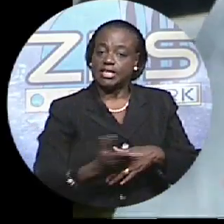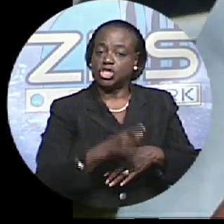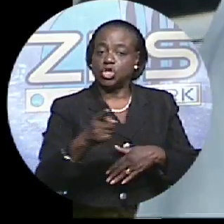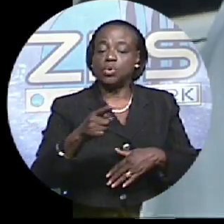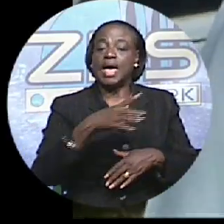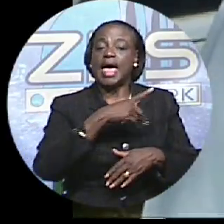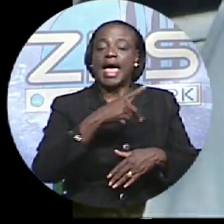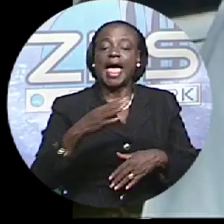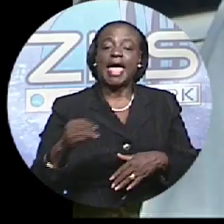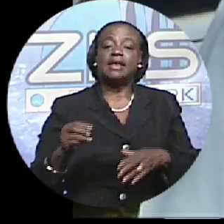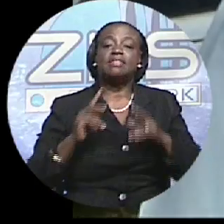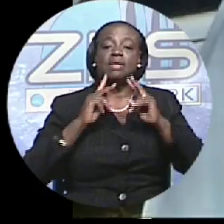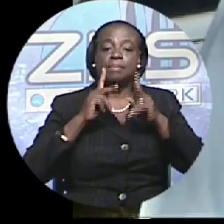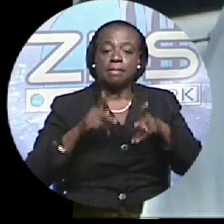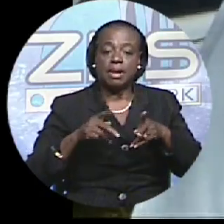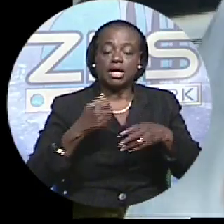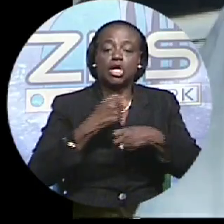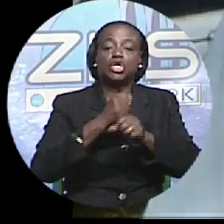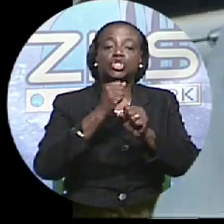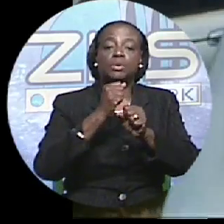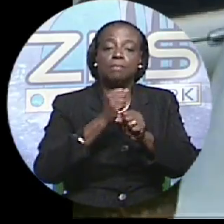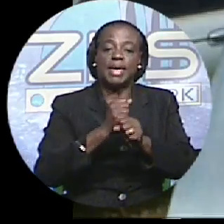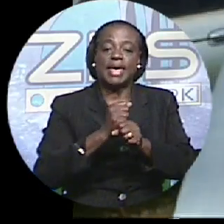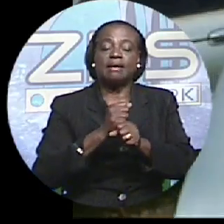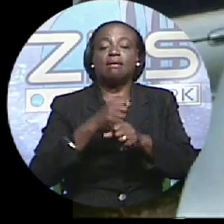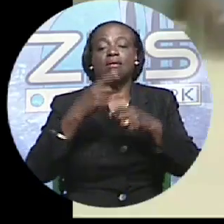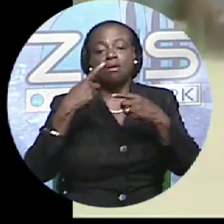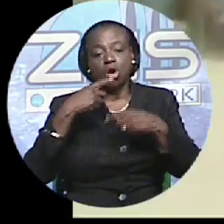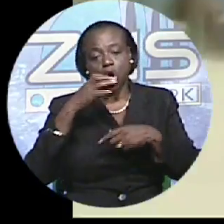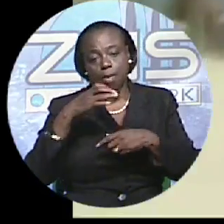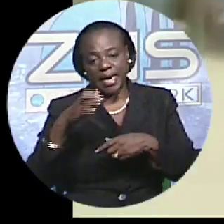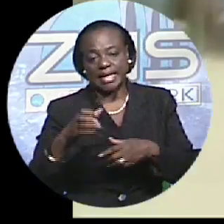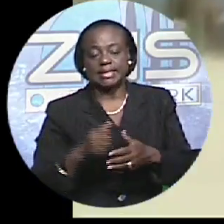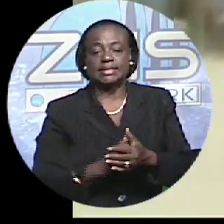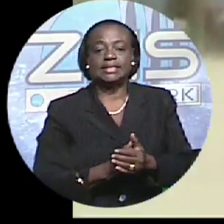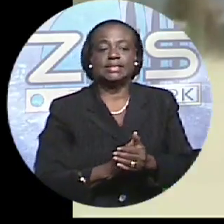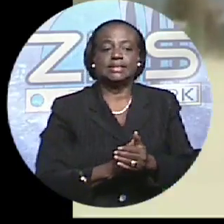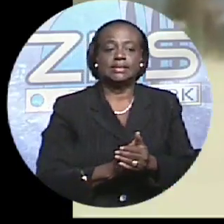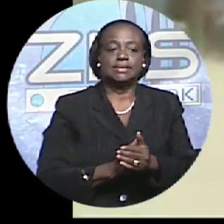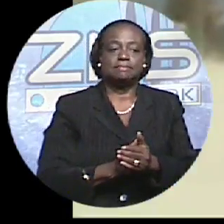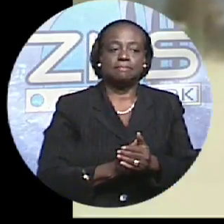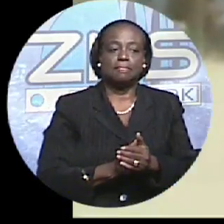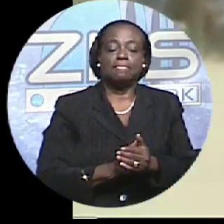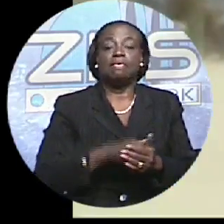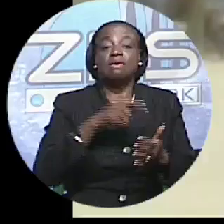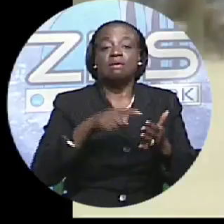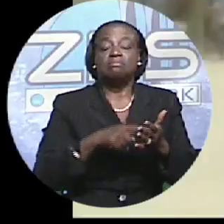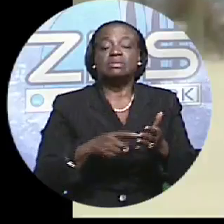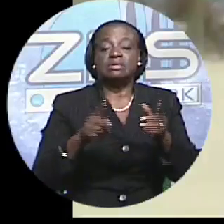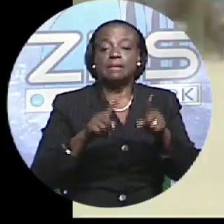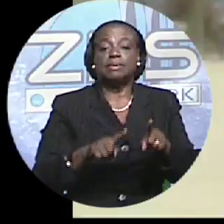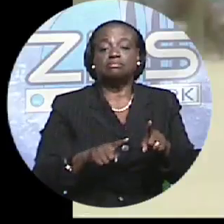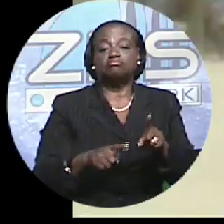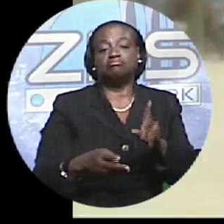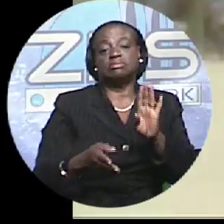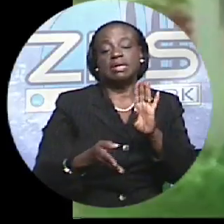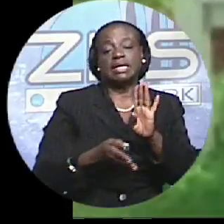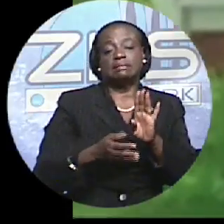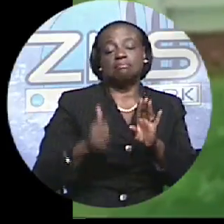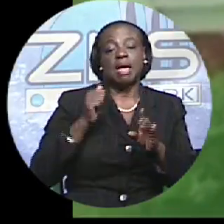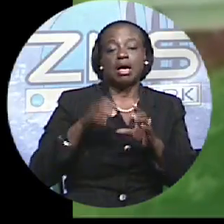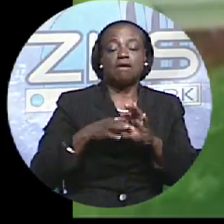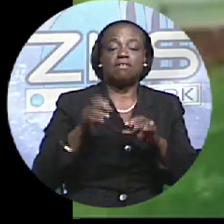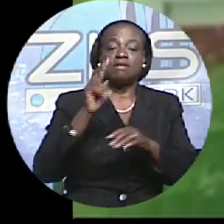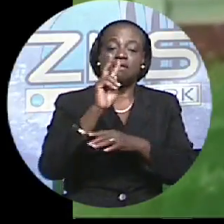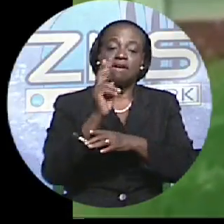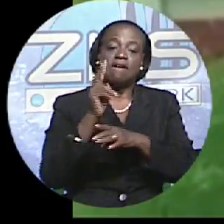comments, to give us feedback on areas that you feel that we need to respond to. The initiative comes on the heels of a video that went viral on social media a few weeks